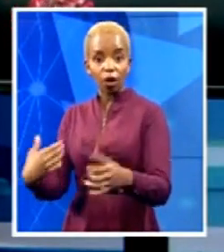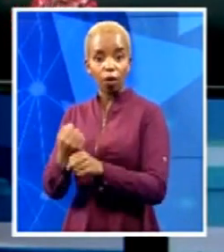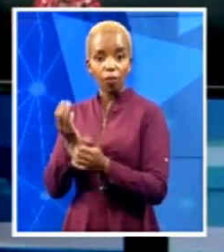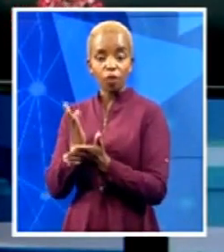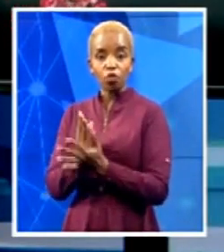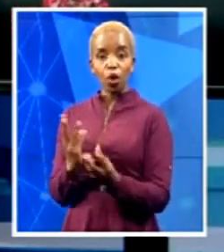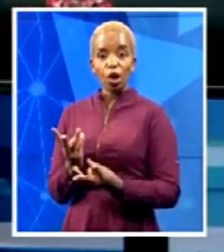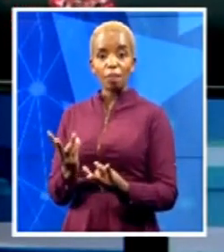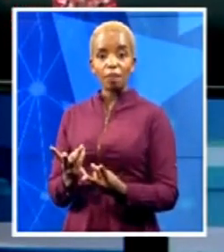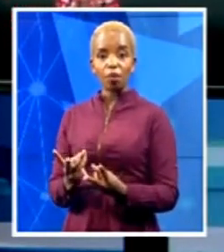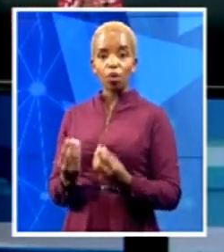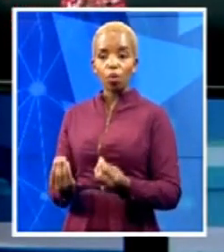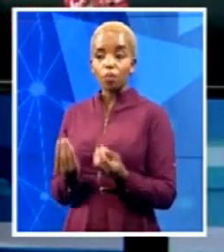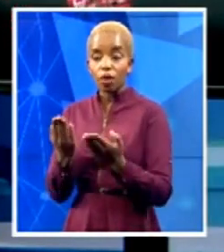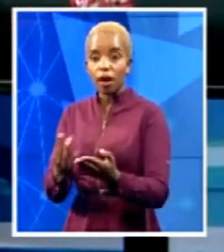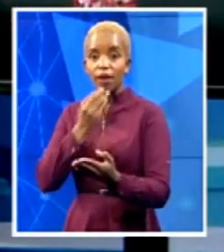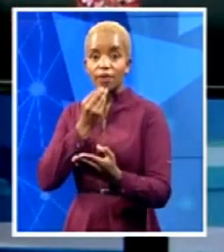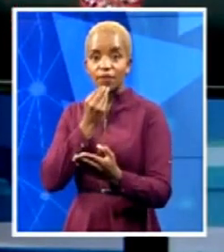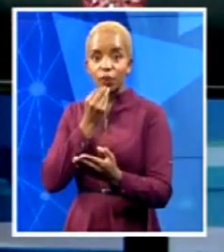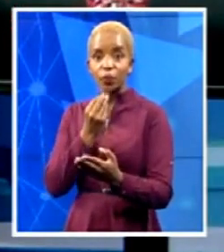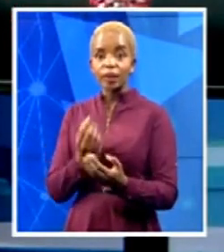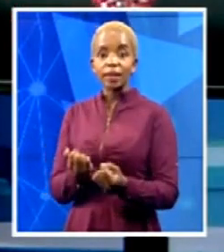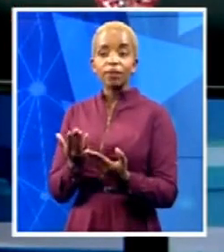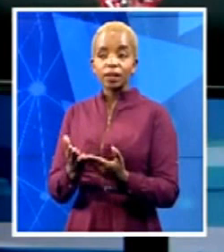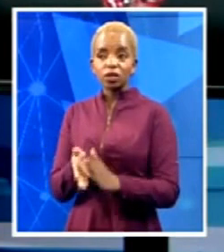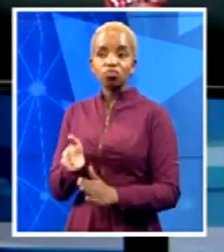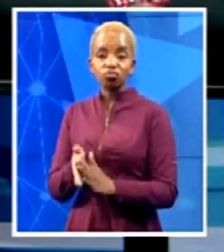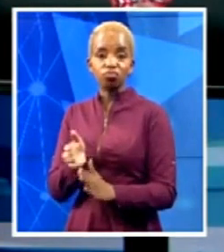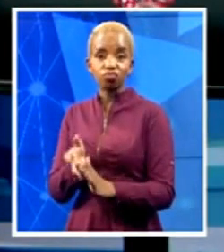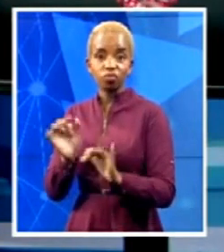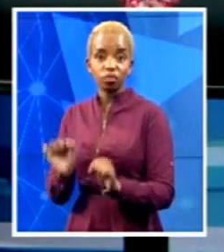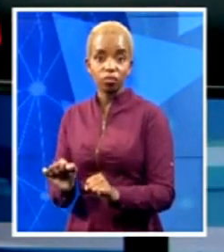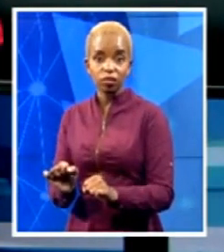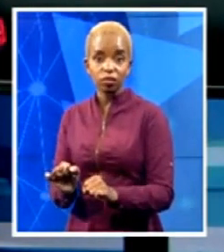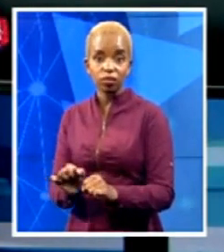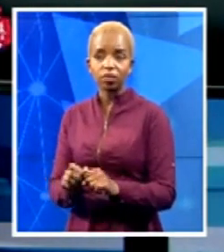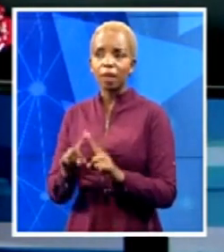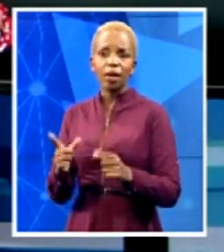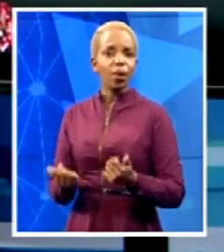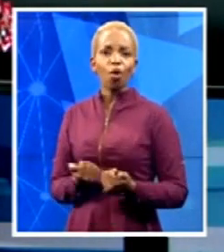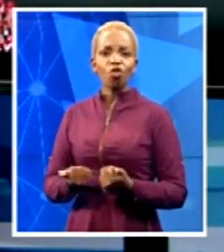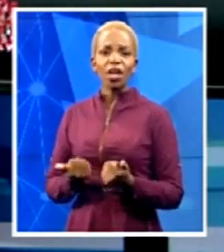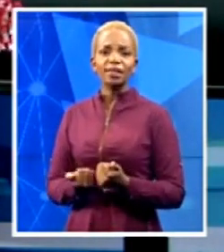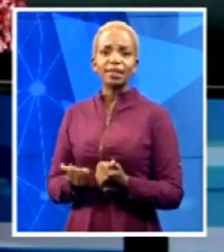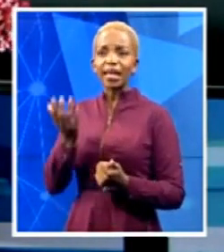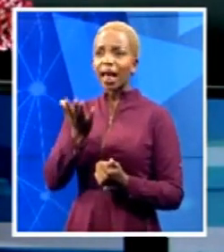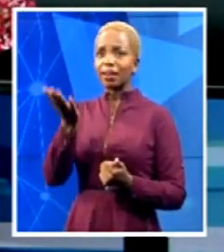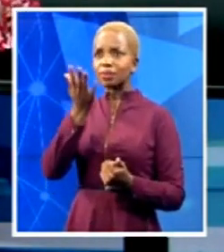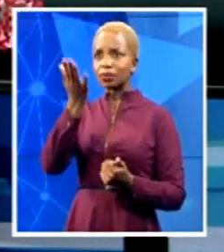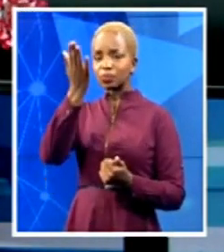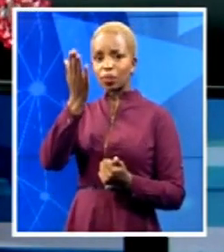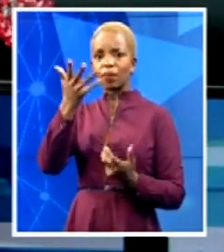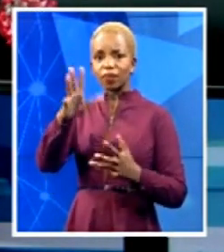services undergo are already held up elsewhere. The President and the Minister of Health, Dr. Zweli Mkhize,